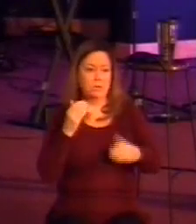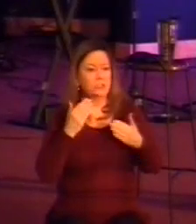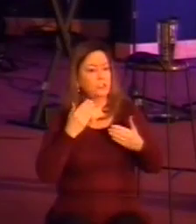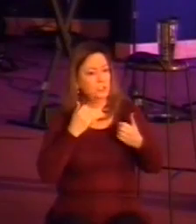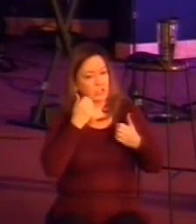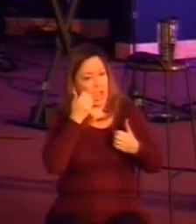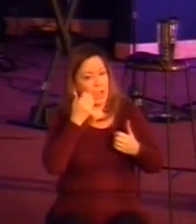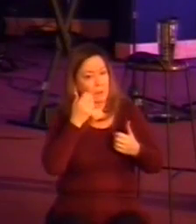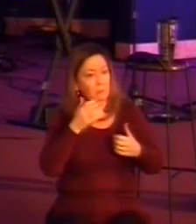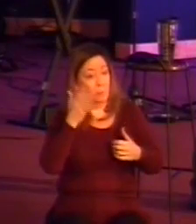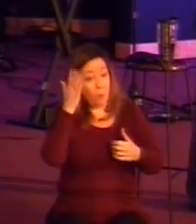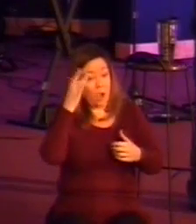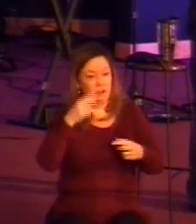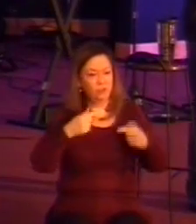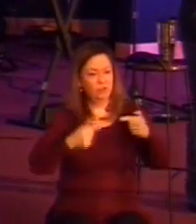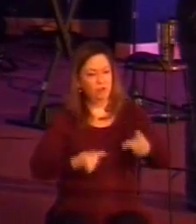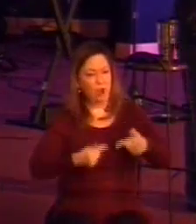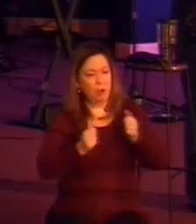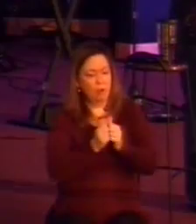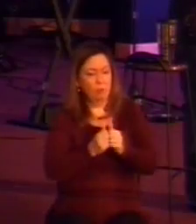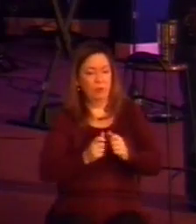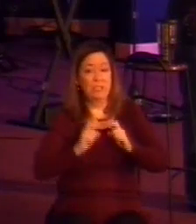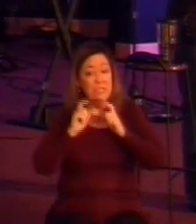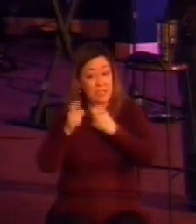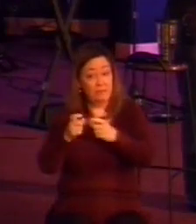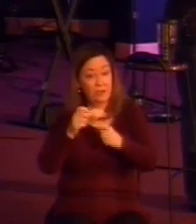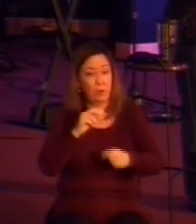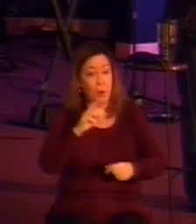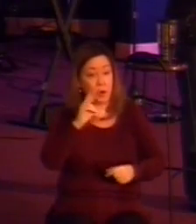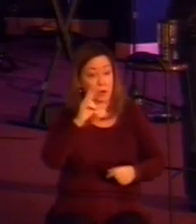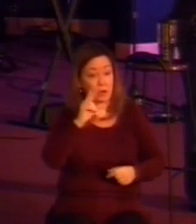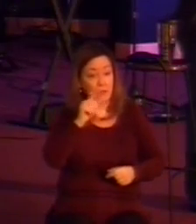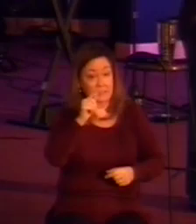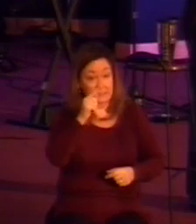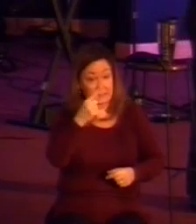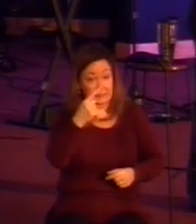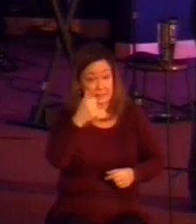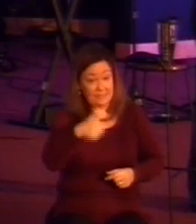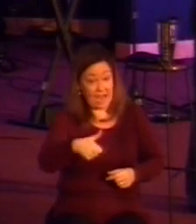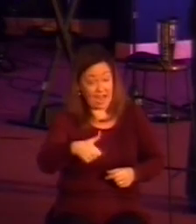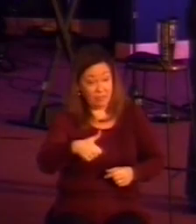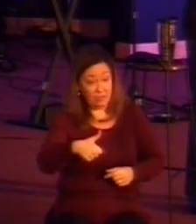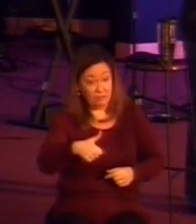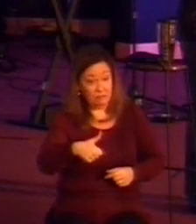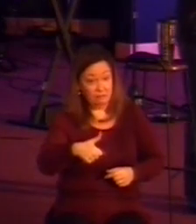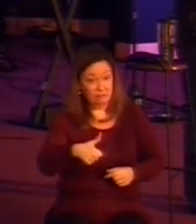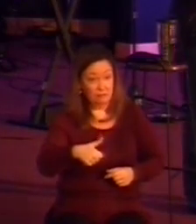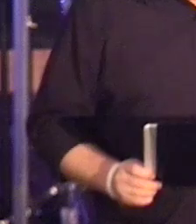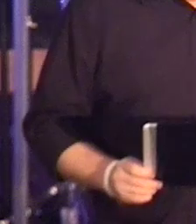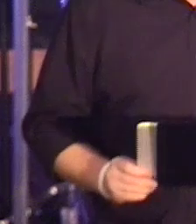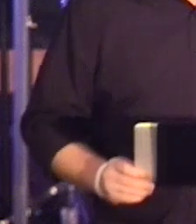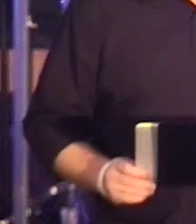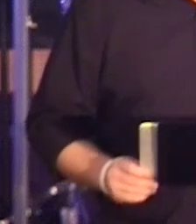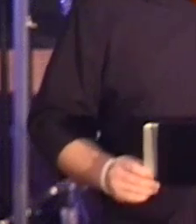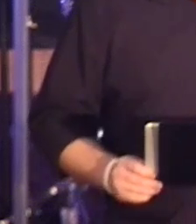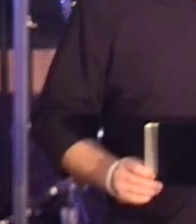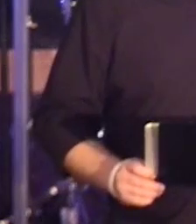or giving, you're not alone. The Barna Group conducted some research back in